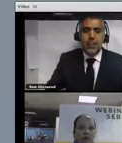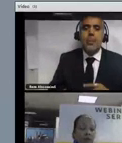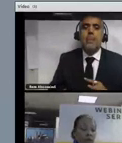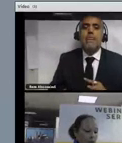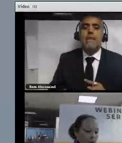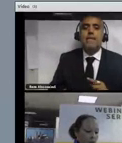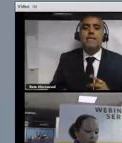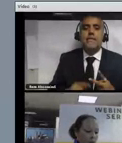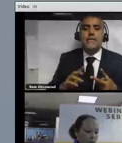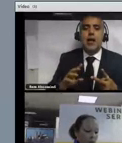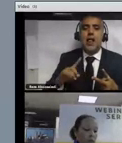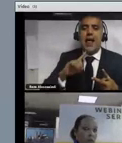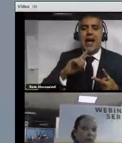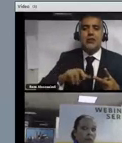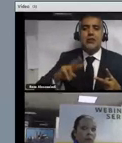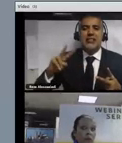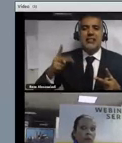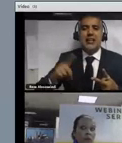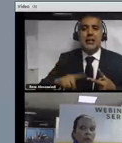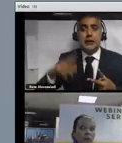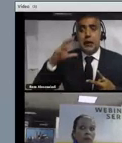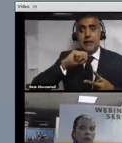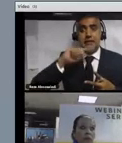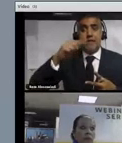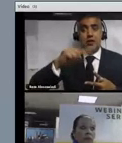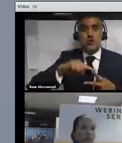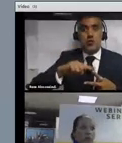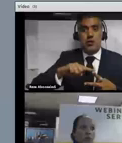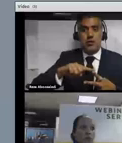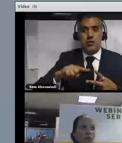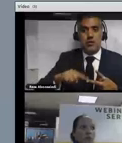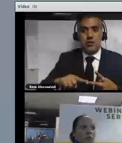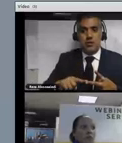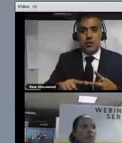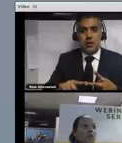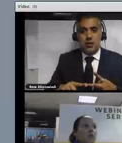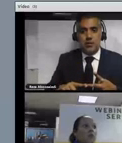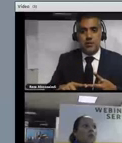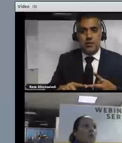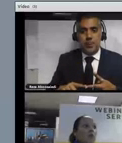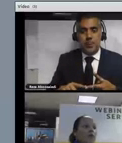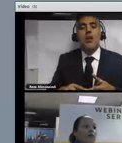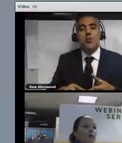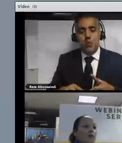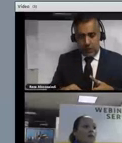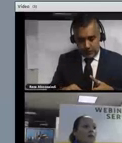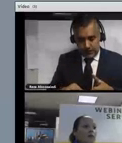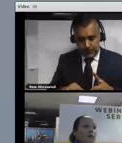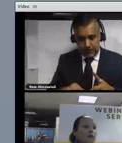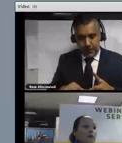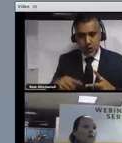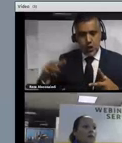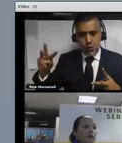I'll answer the second one because I missed the first one, but if you can go back to that one. Yes, the Washington Group